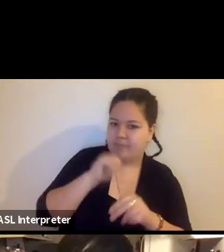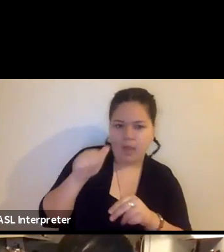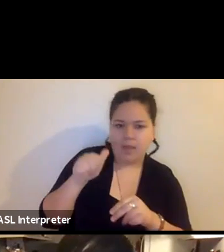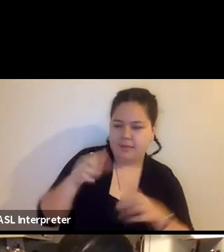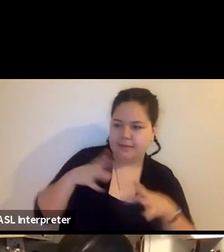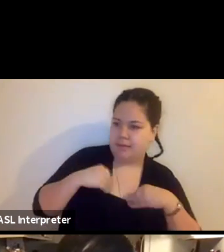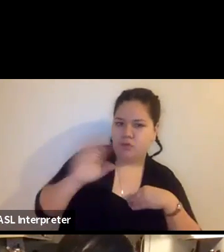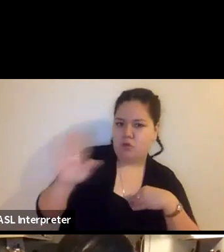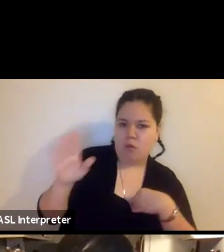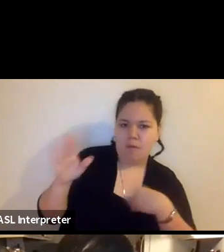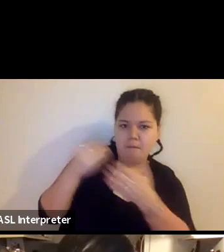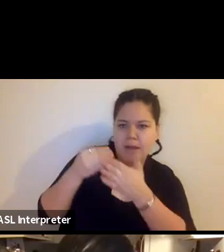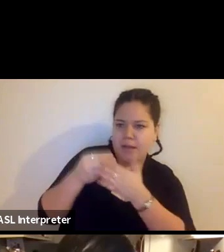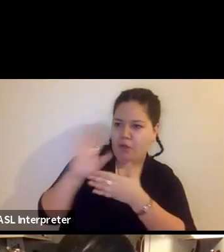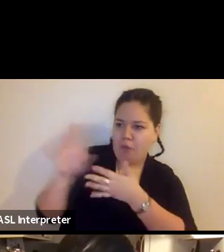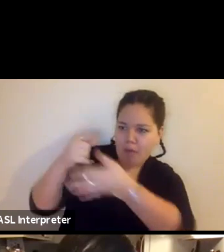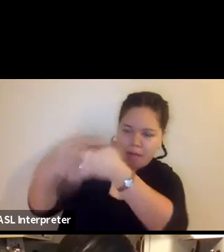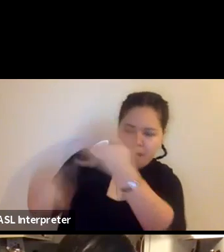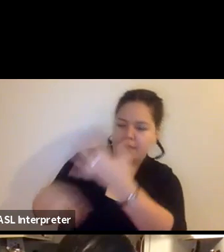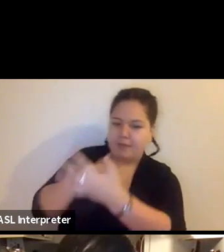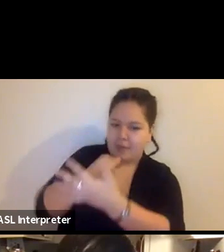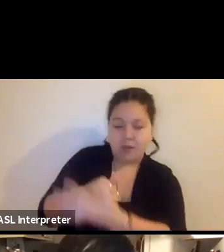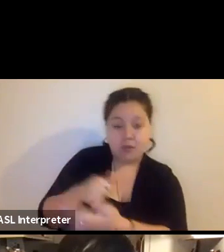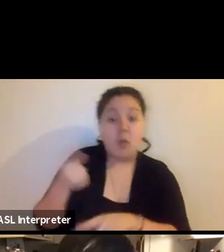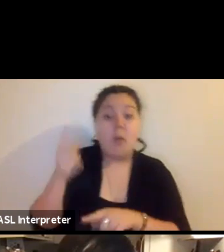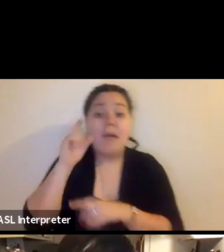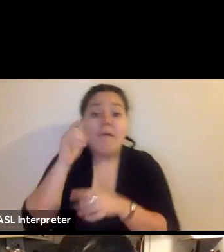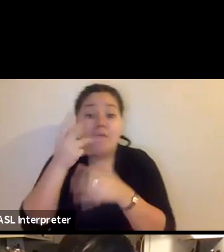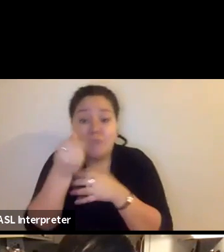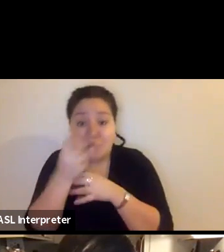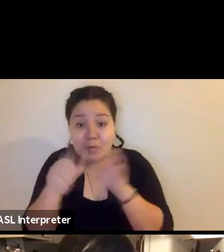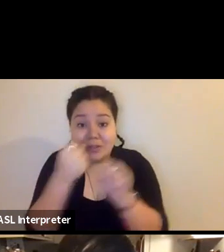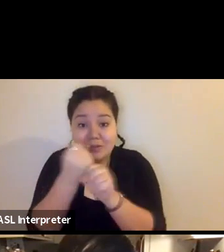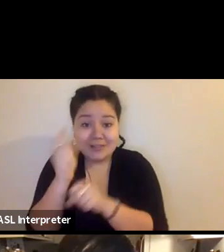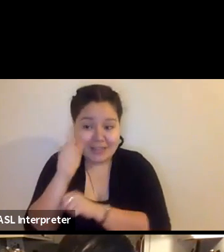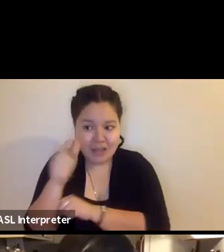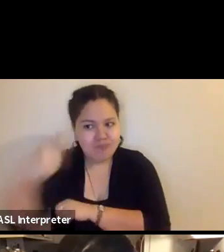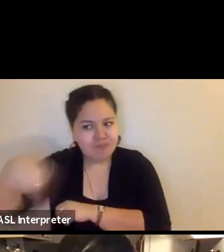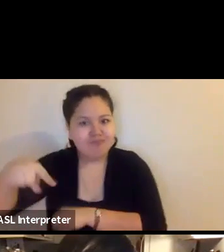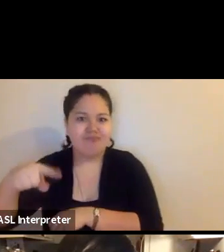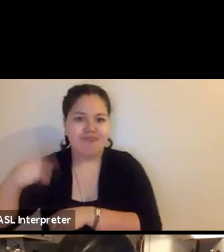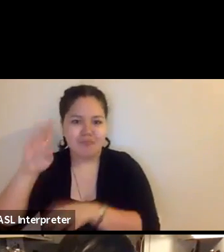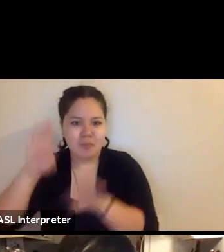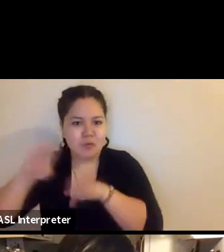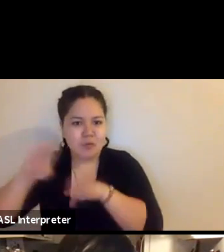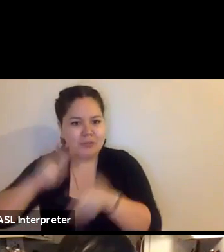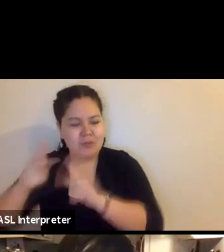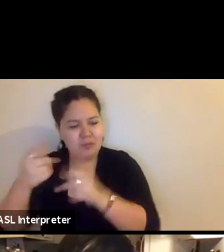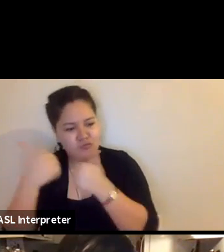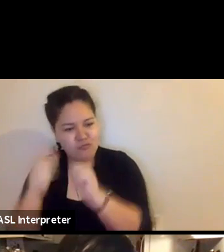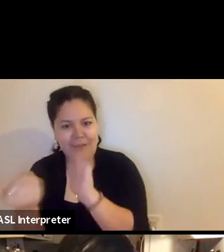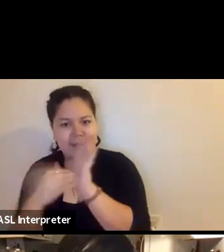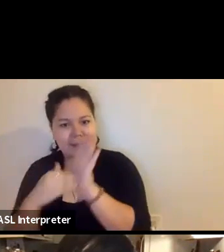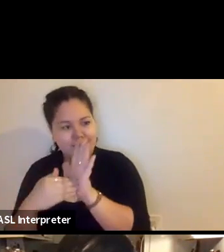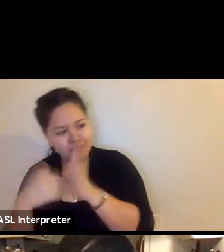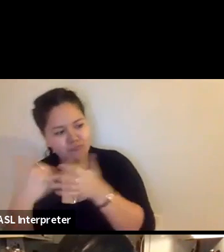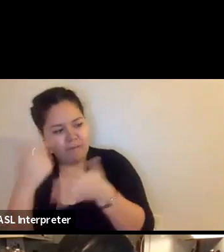more money at the Mississaugic and called it a deal, bought and paid for.